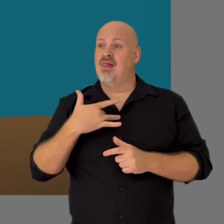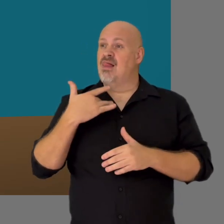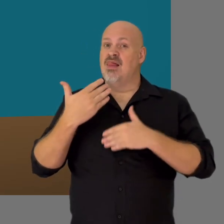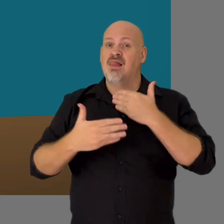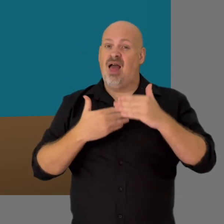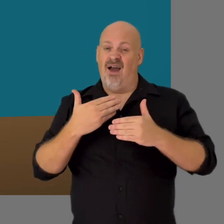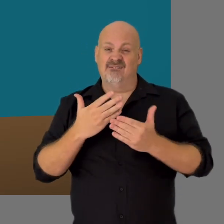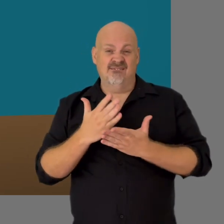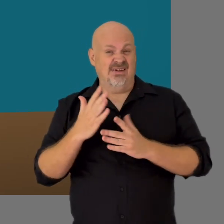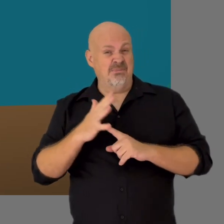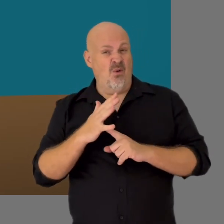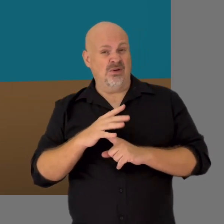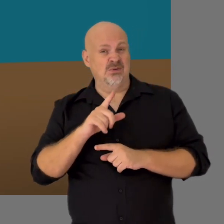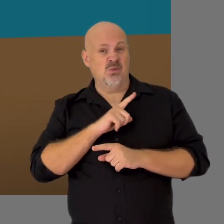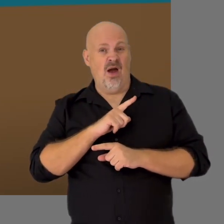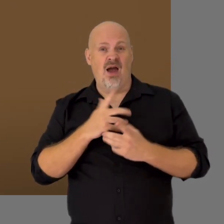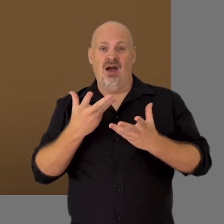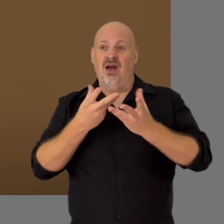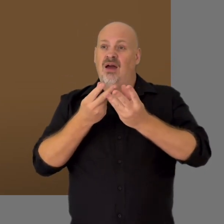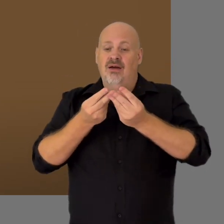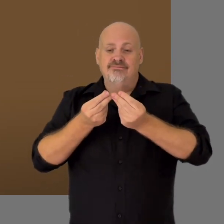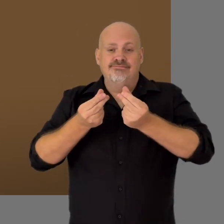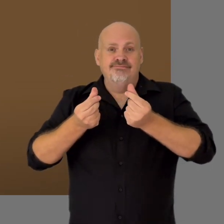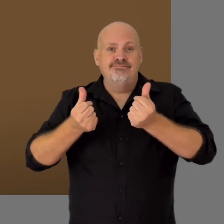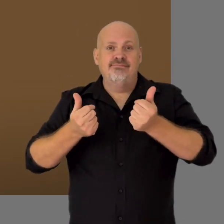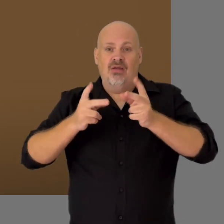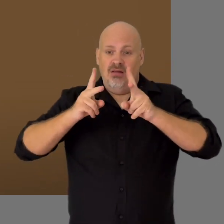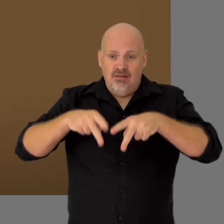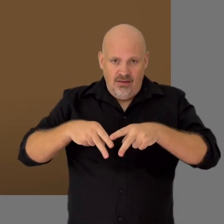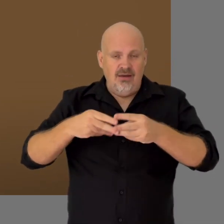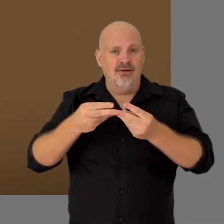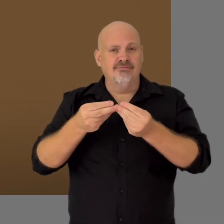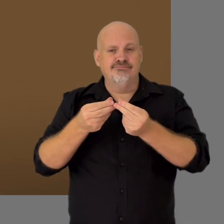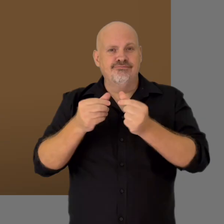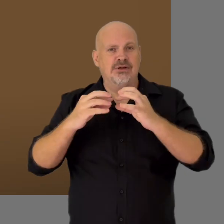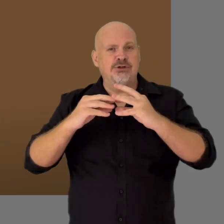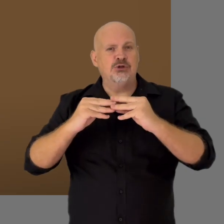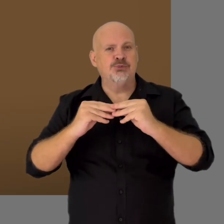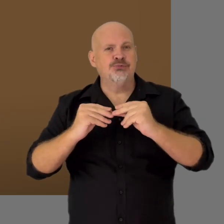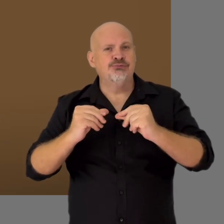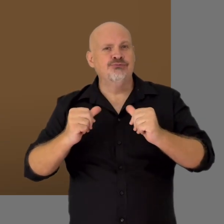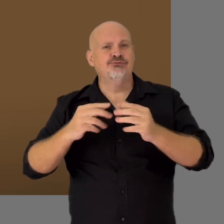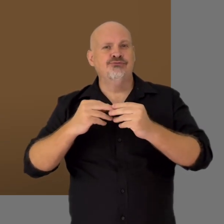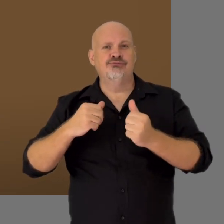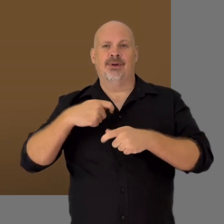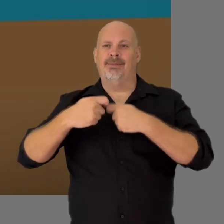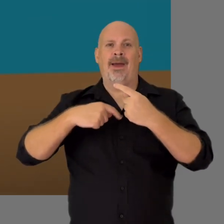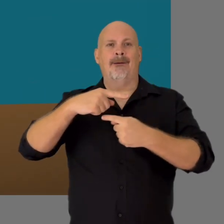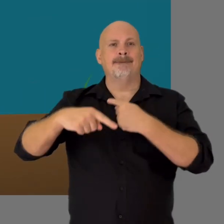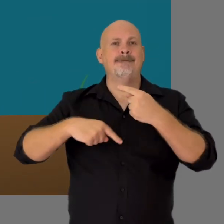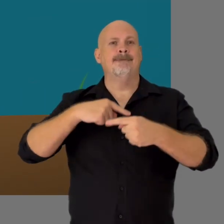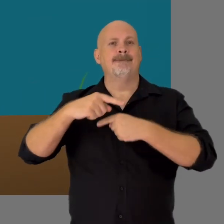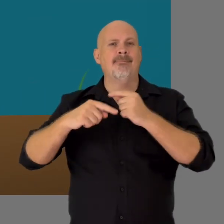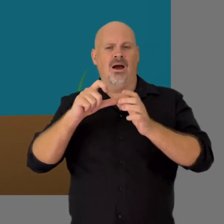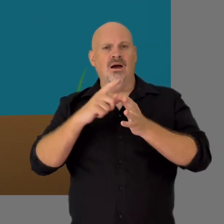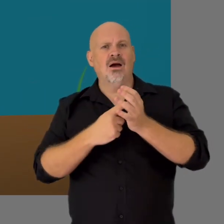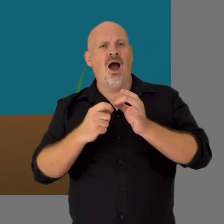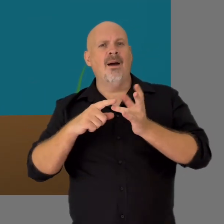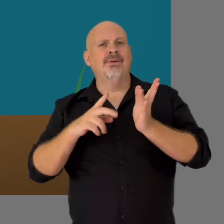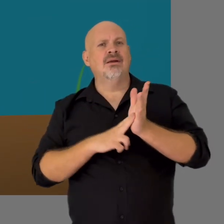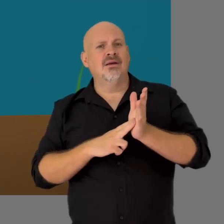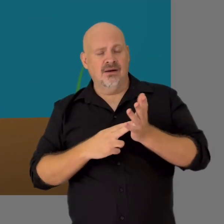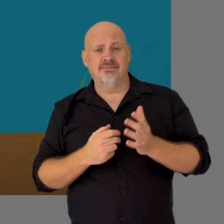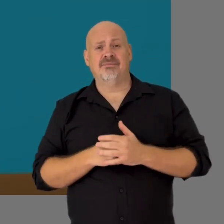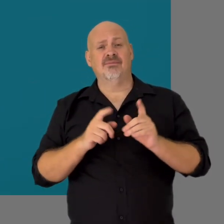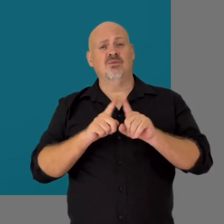life on Earth. It plays an essential role in the breakdown of organic matter, supporting soil health and storing vast amounts of carbon